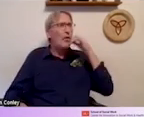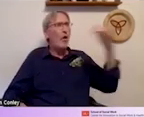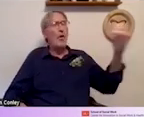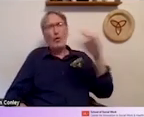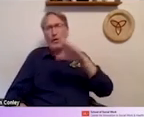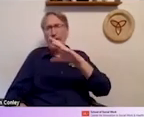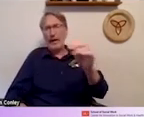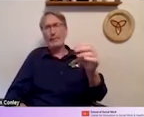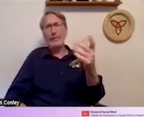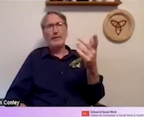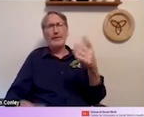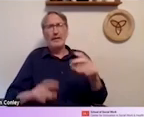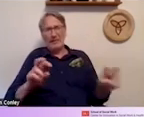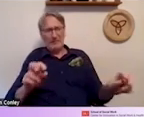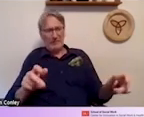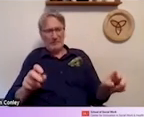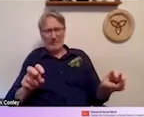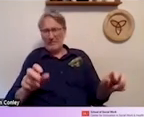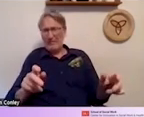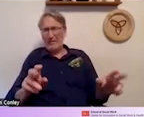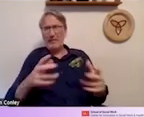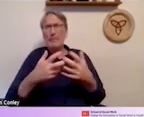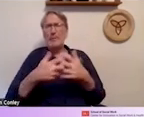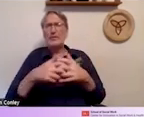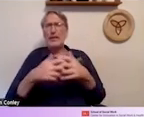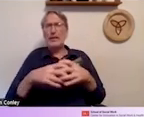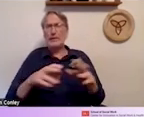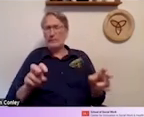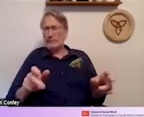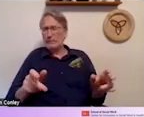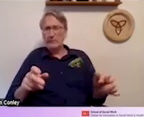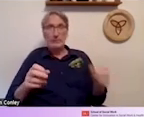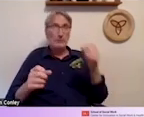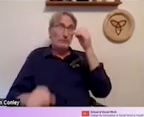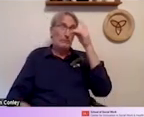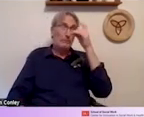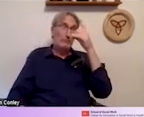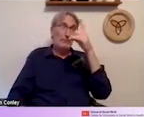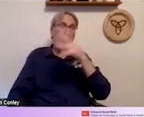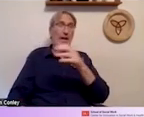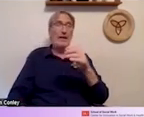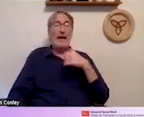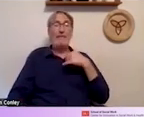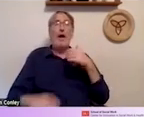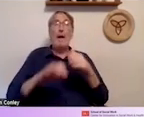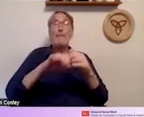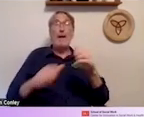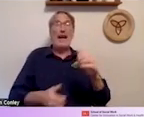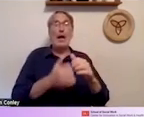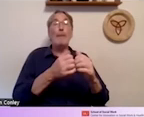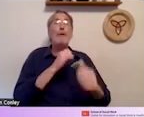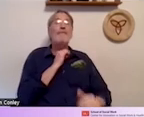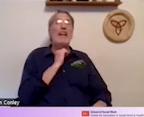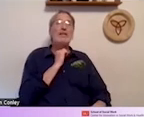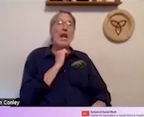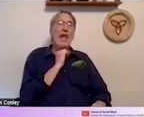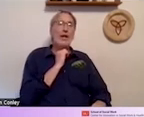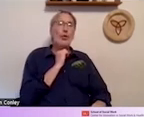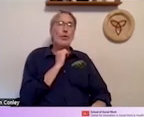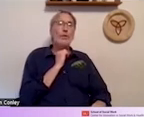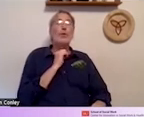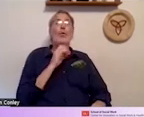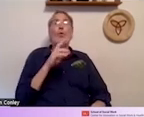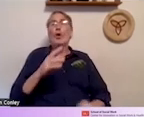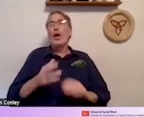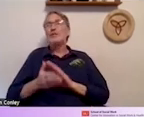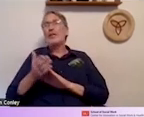thinking about settings, making sure, you have a backup ventilator and, generators. And,